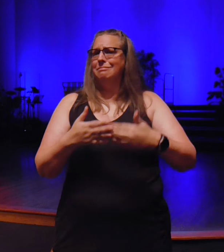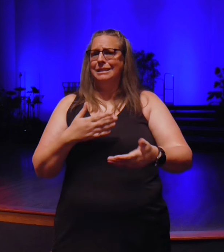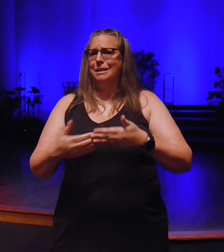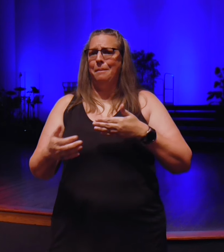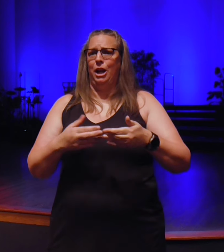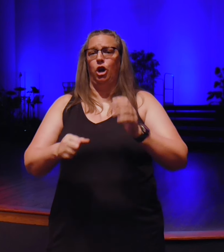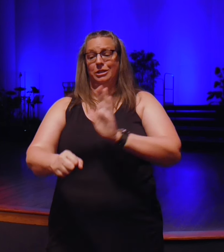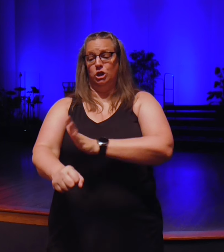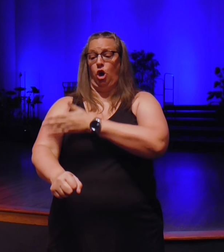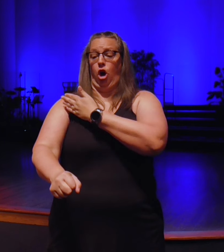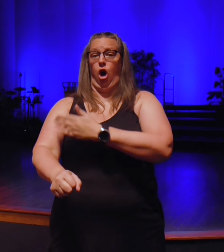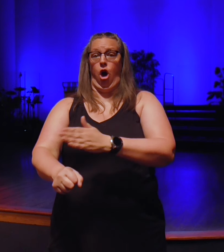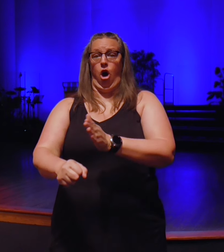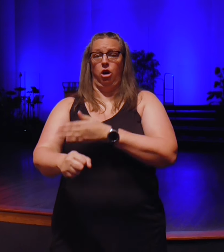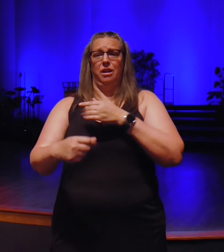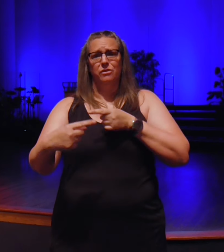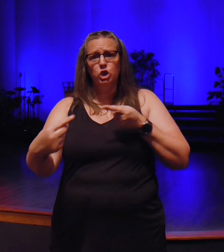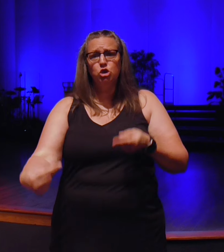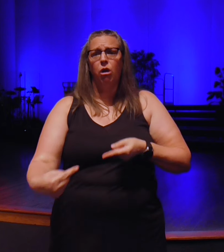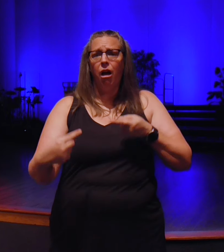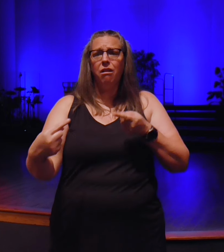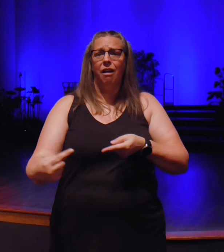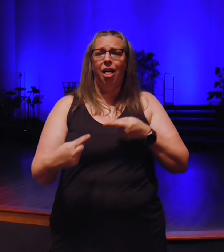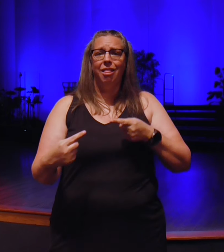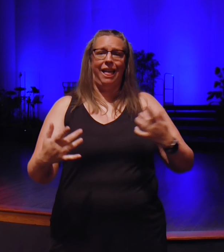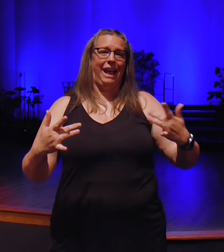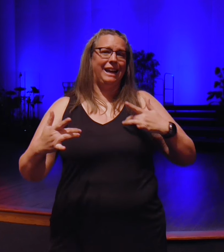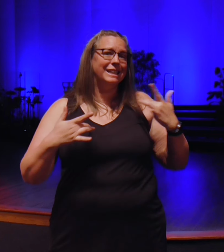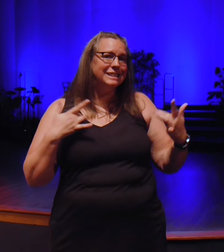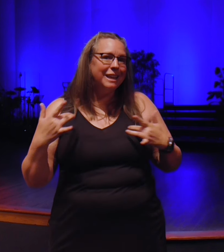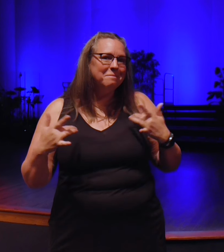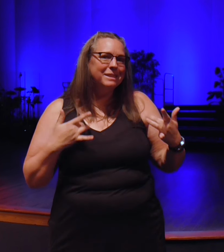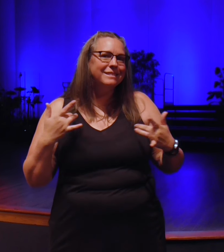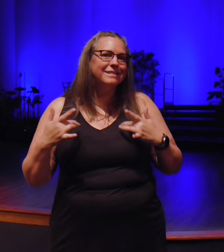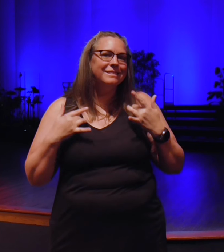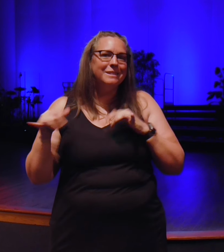your struggle and your excitement.